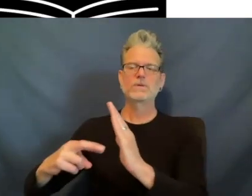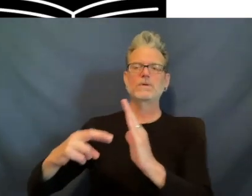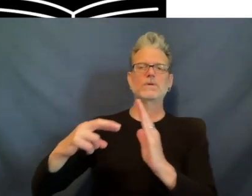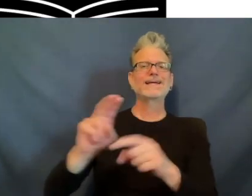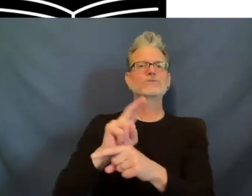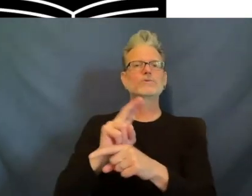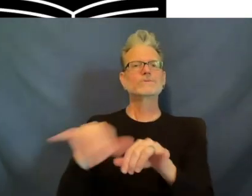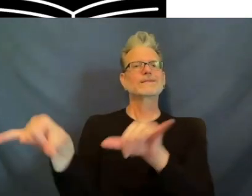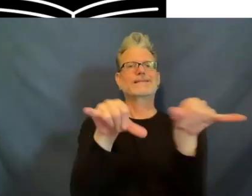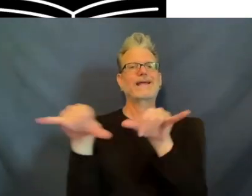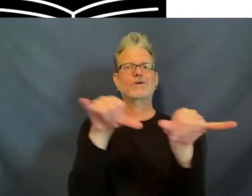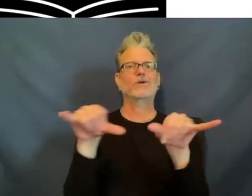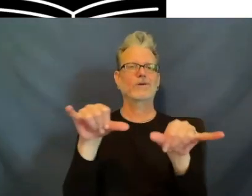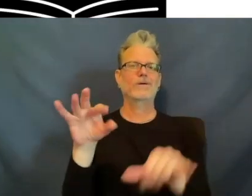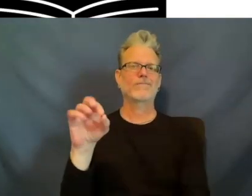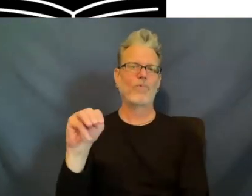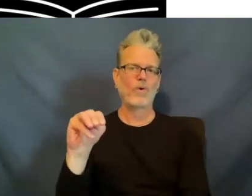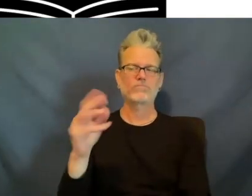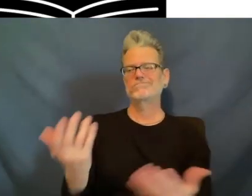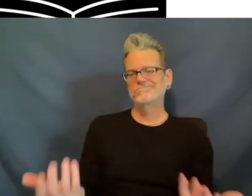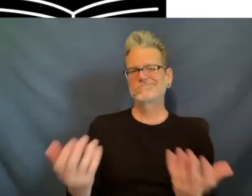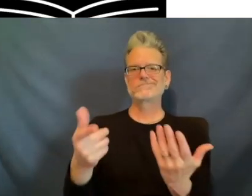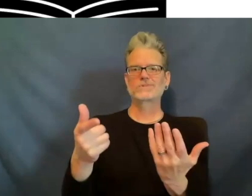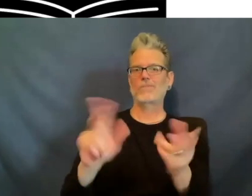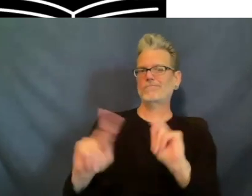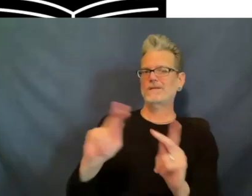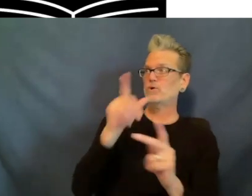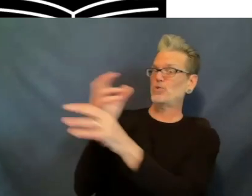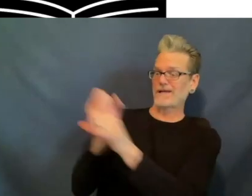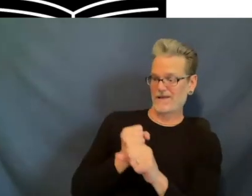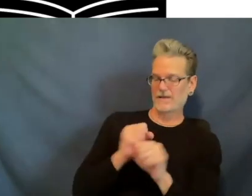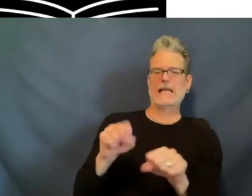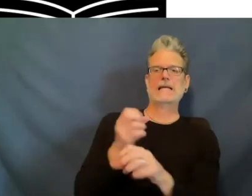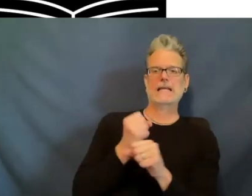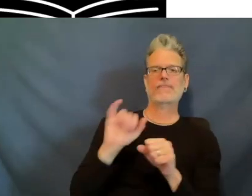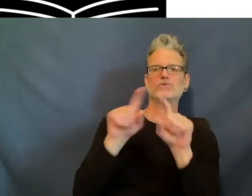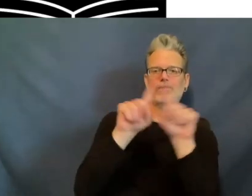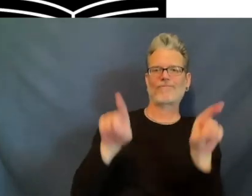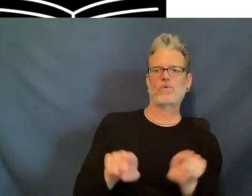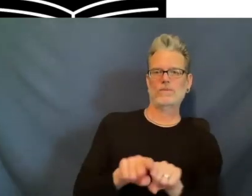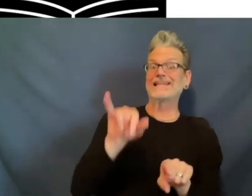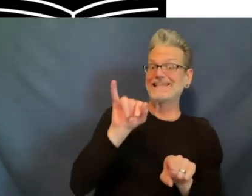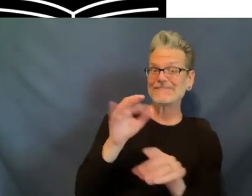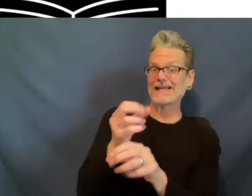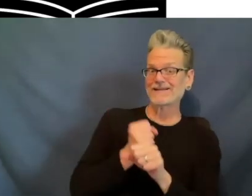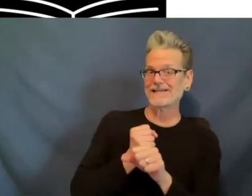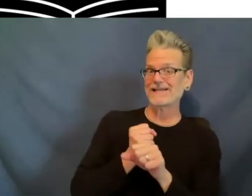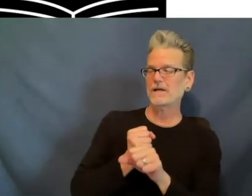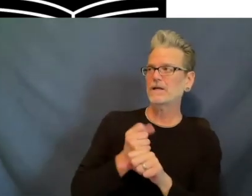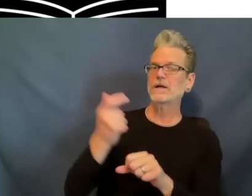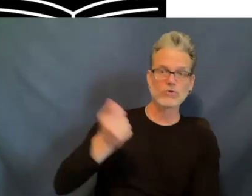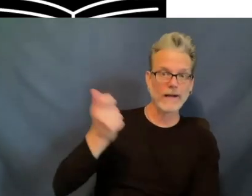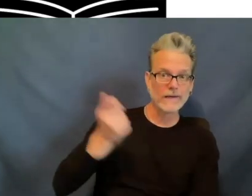standard forms. So recipients can expect to see the same forms if they're receiving funding via grants